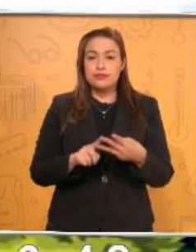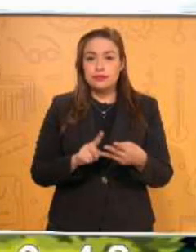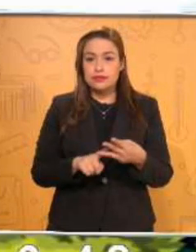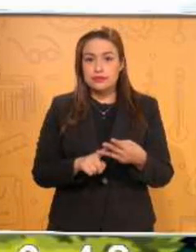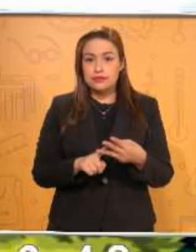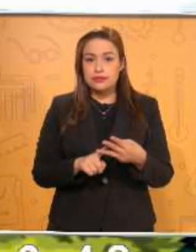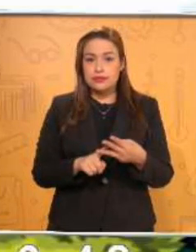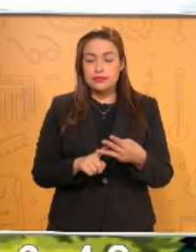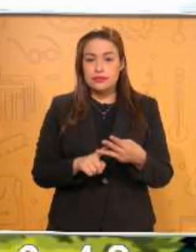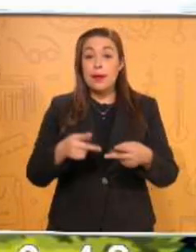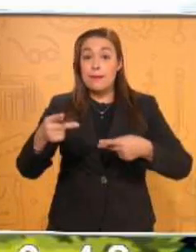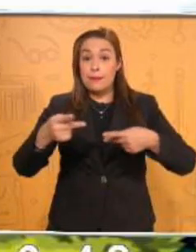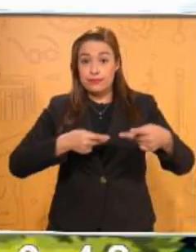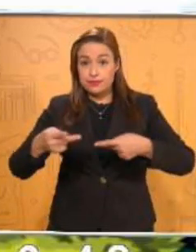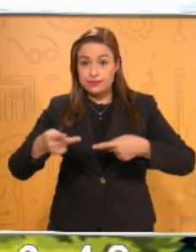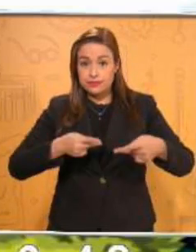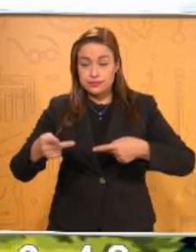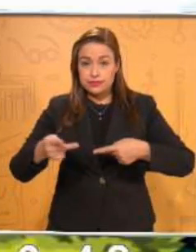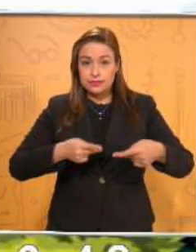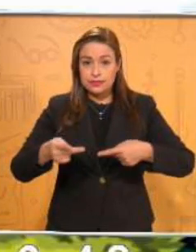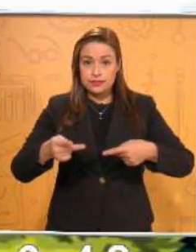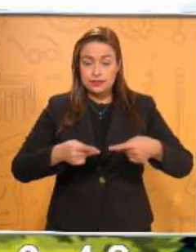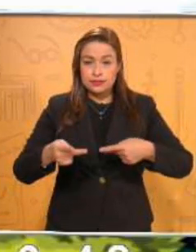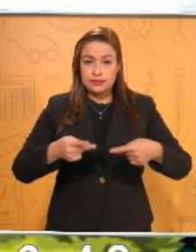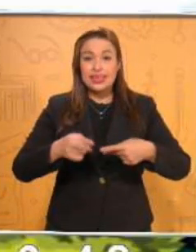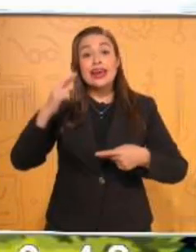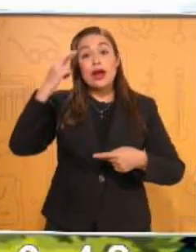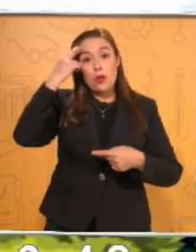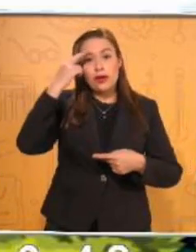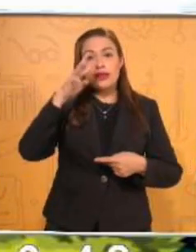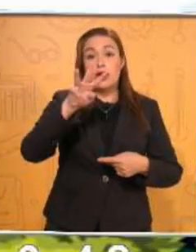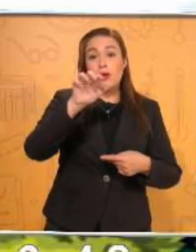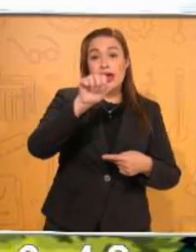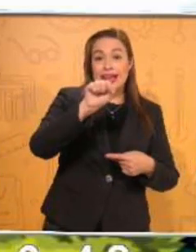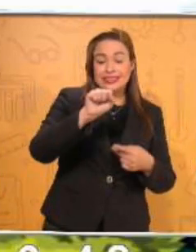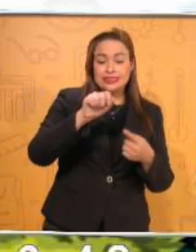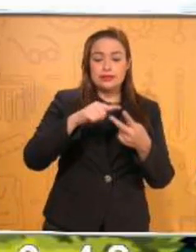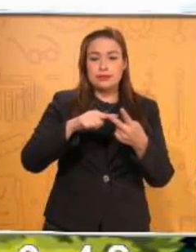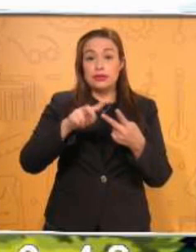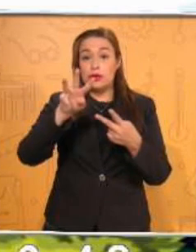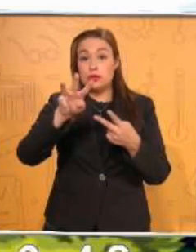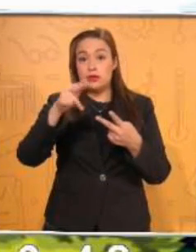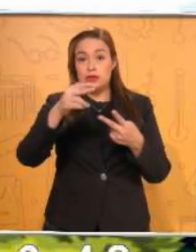were preparing, remember was and were, and then the ing,